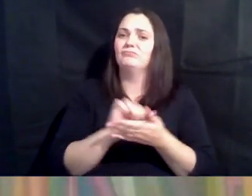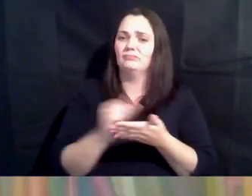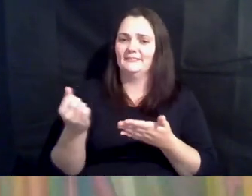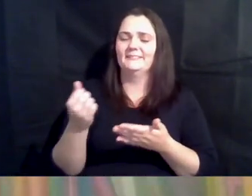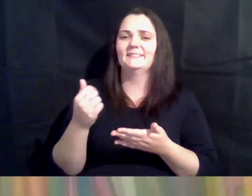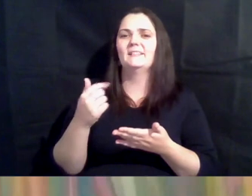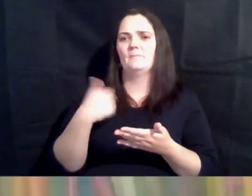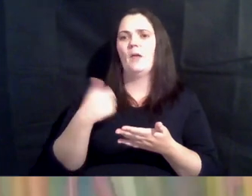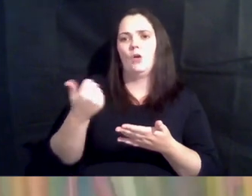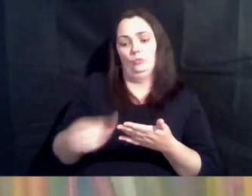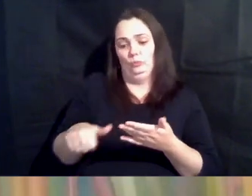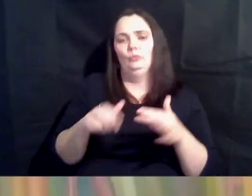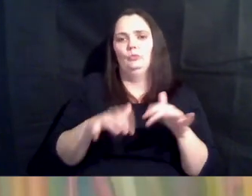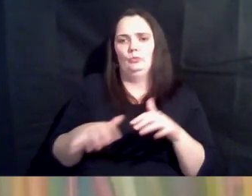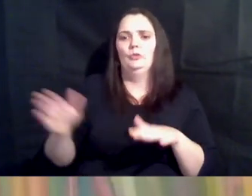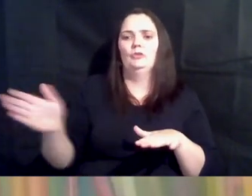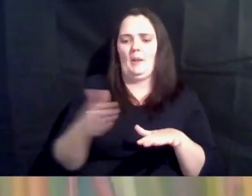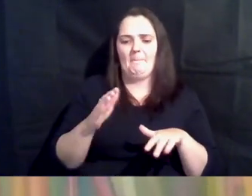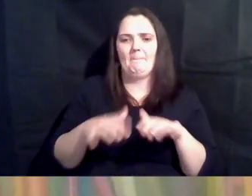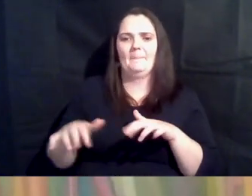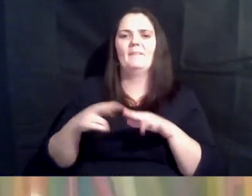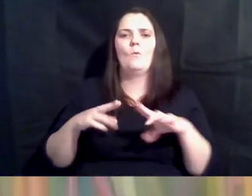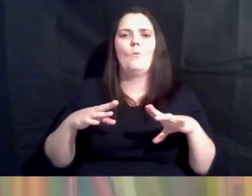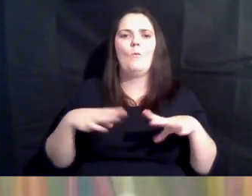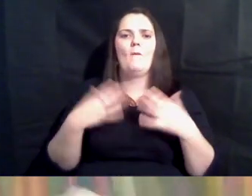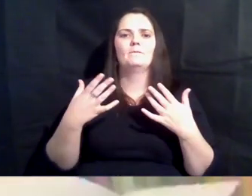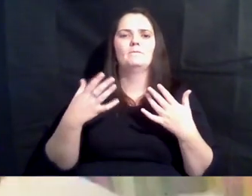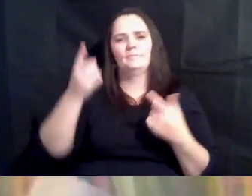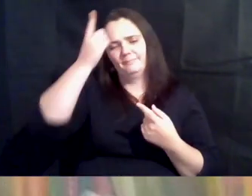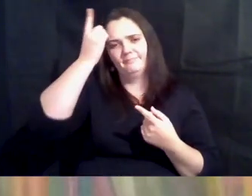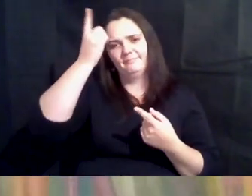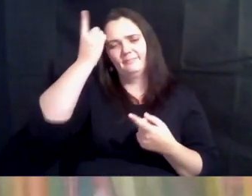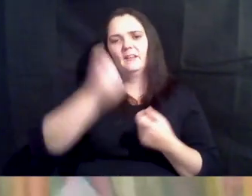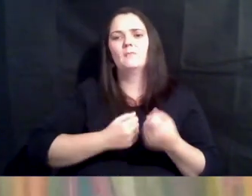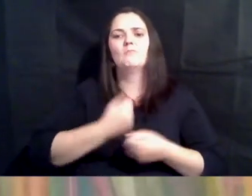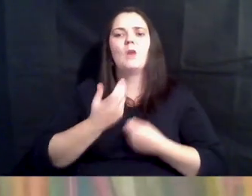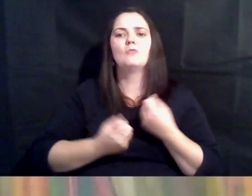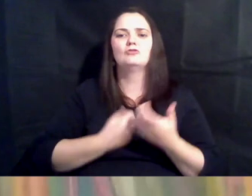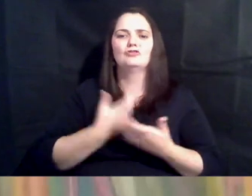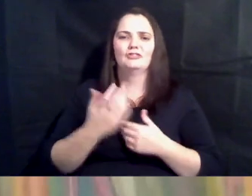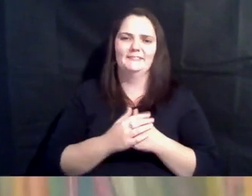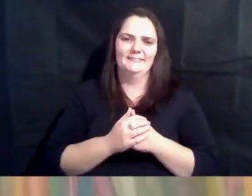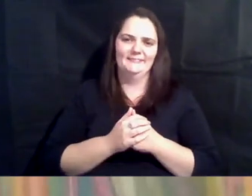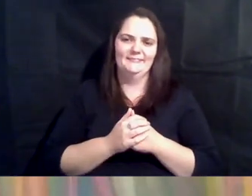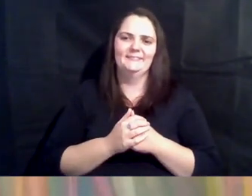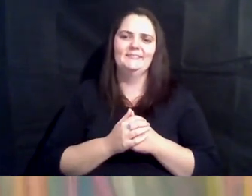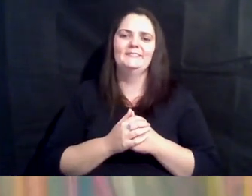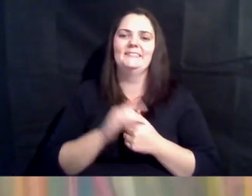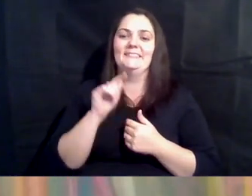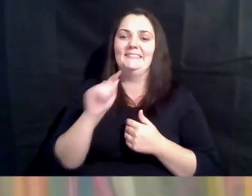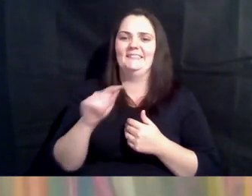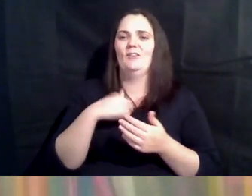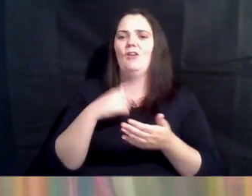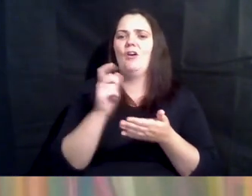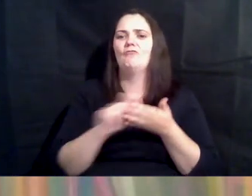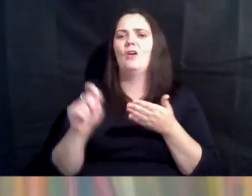automatic poetry and things like that. So these are quite personal, but this one I actually wrote about the dream that